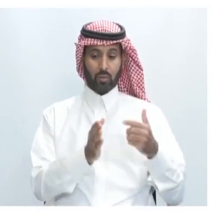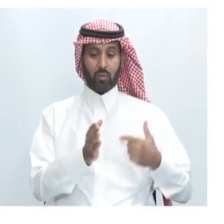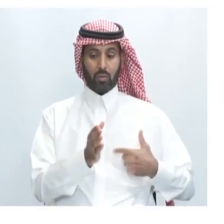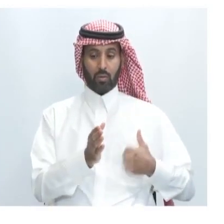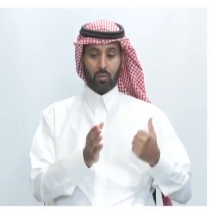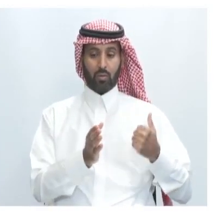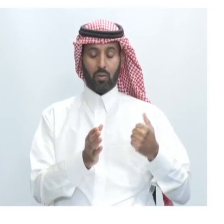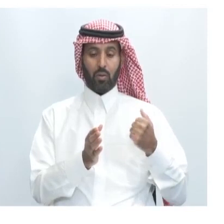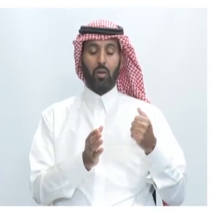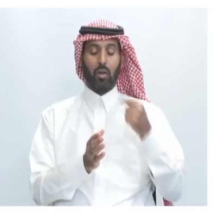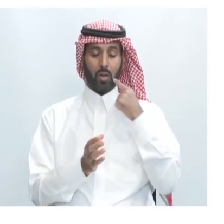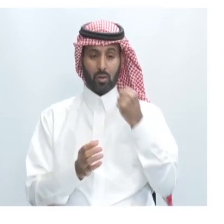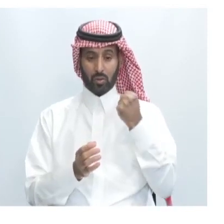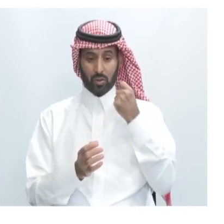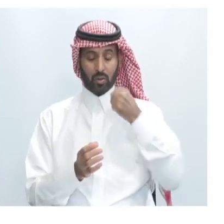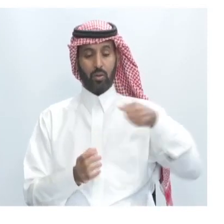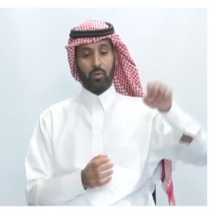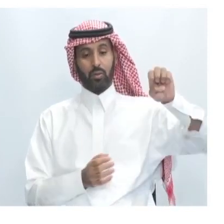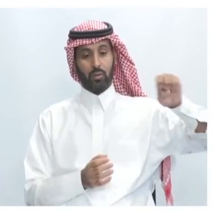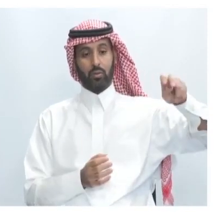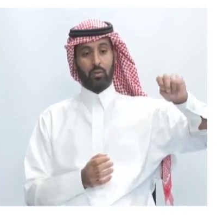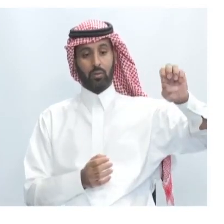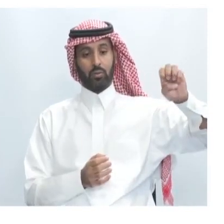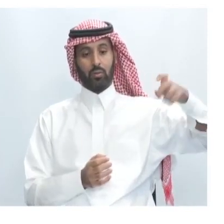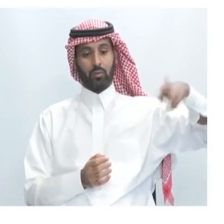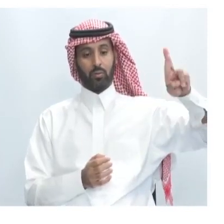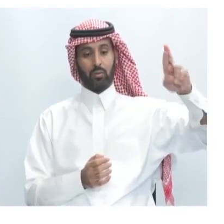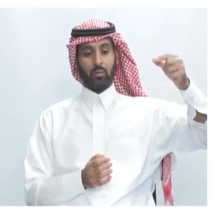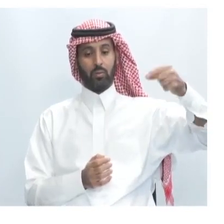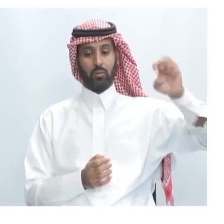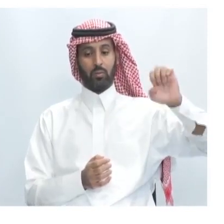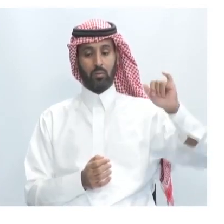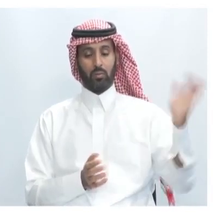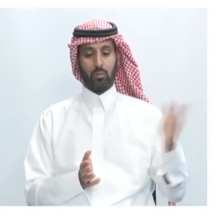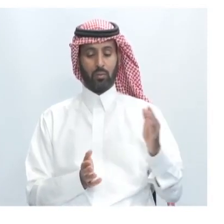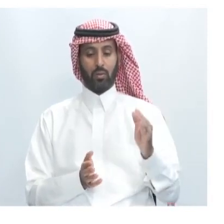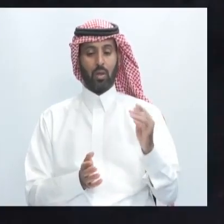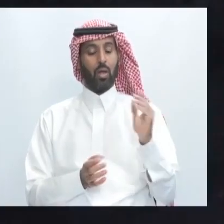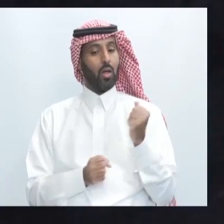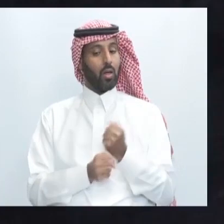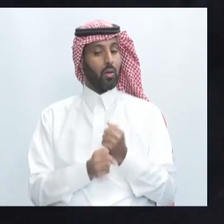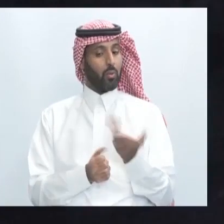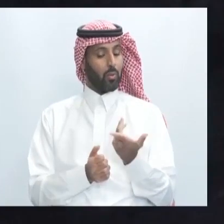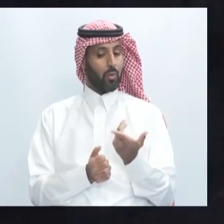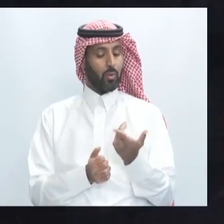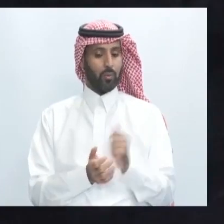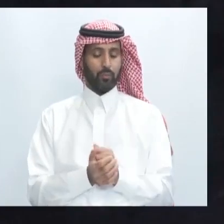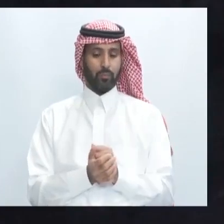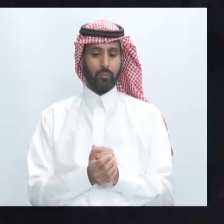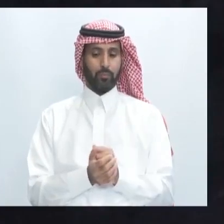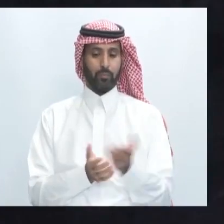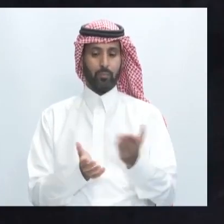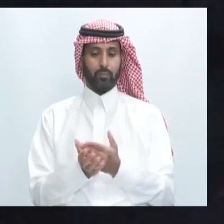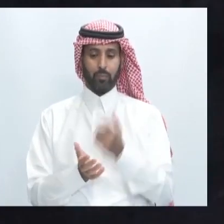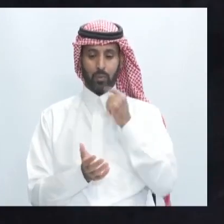The noun is energy, and the verb from this noun is, yes, that's correct.